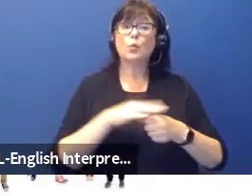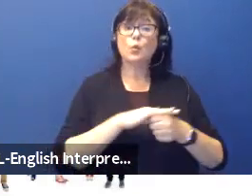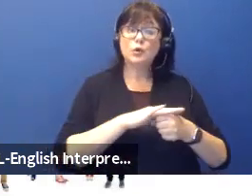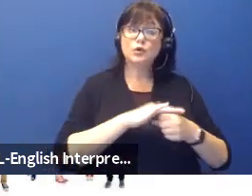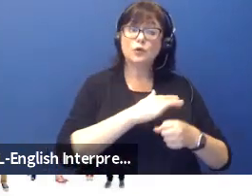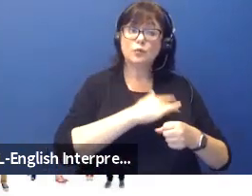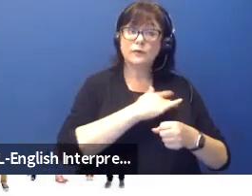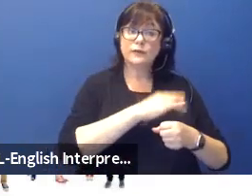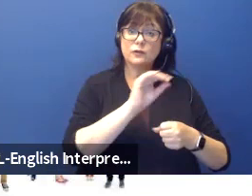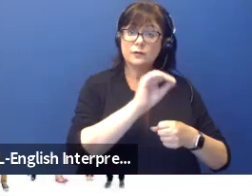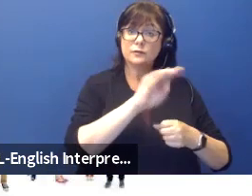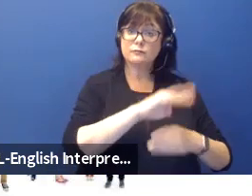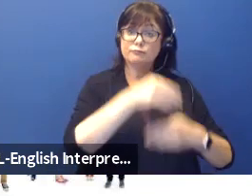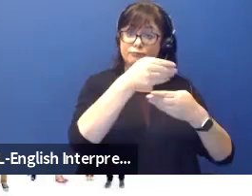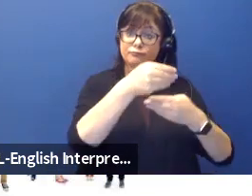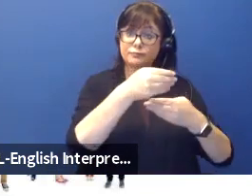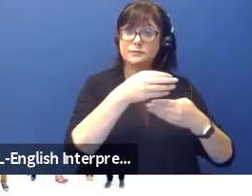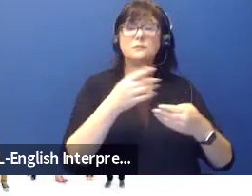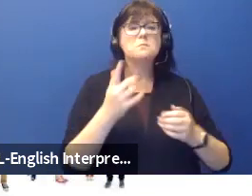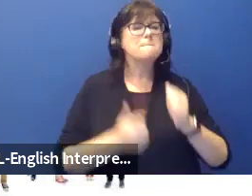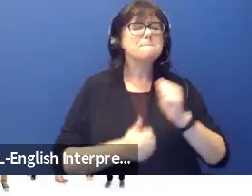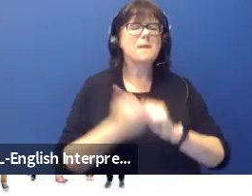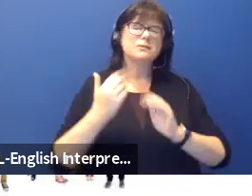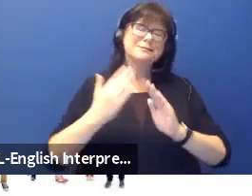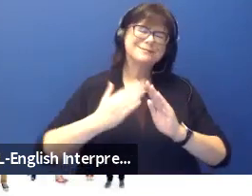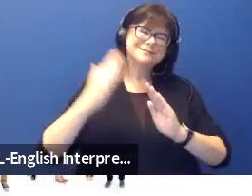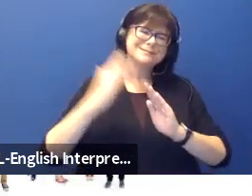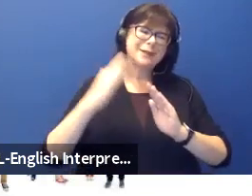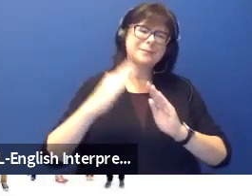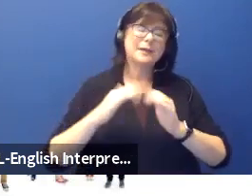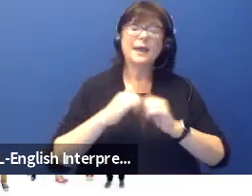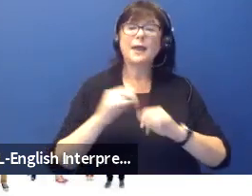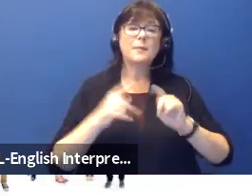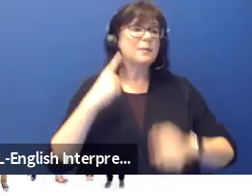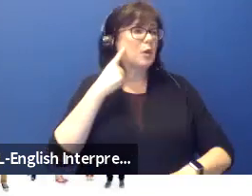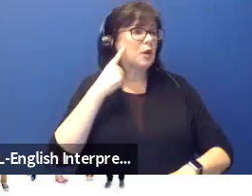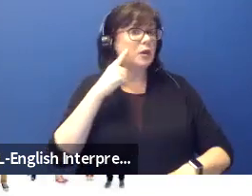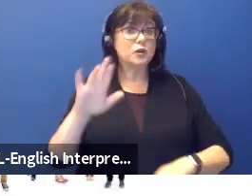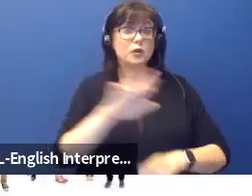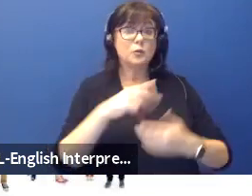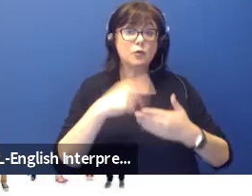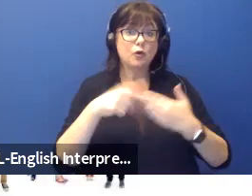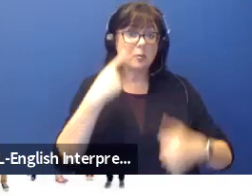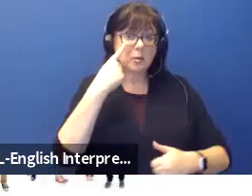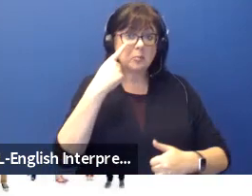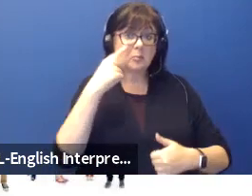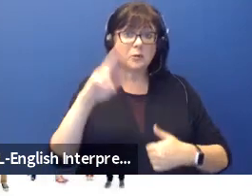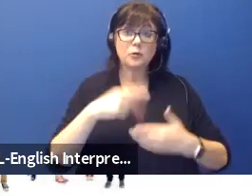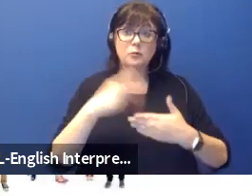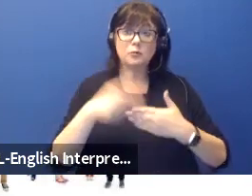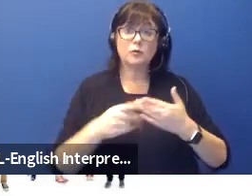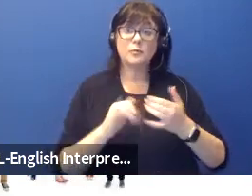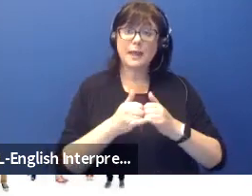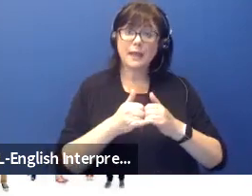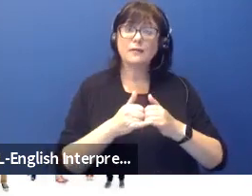usually the biggest referral source is word of mouth. I think that says something pretty positive about us in the